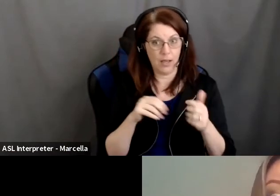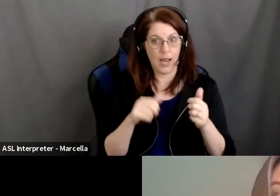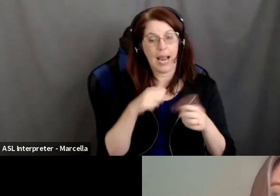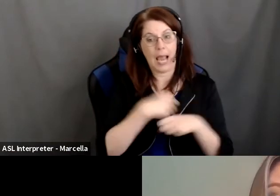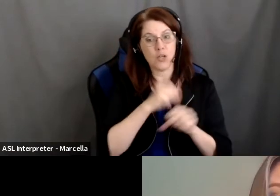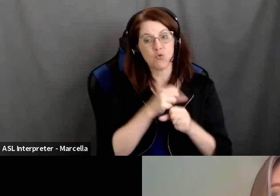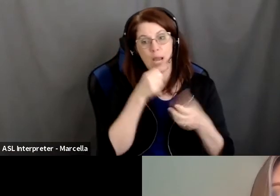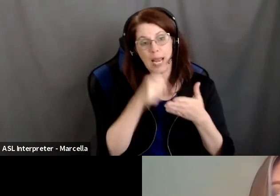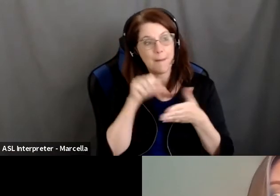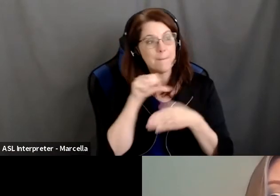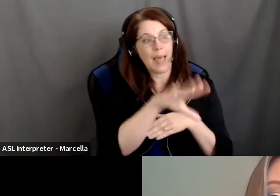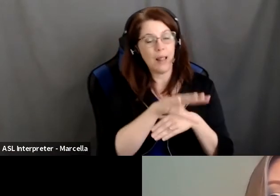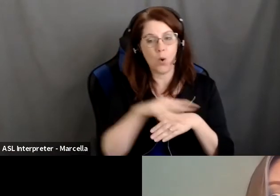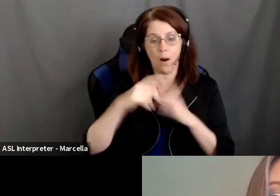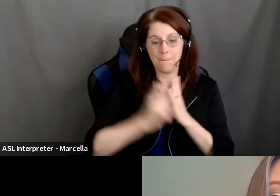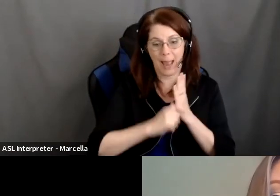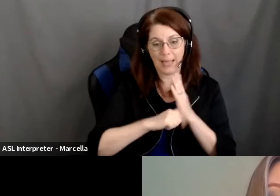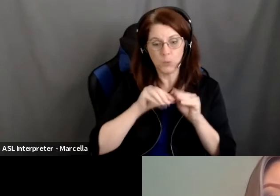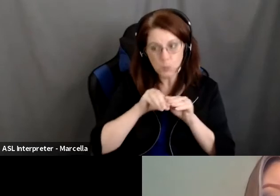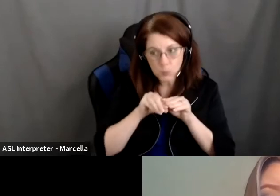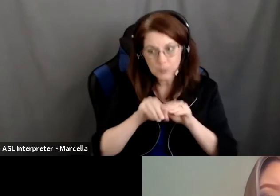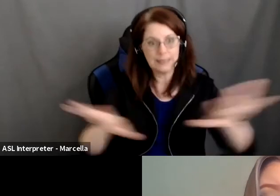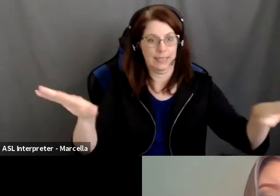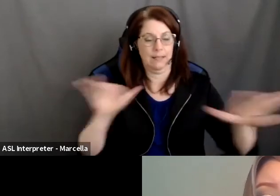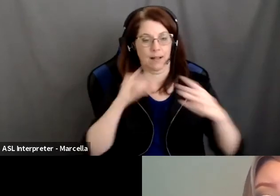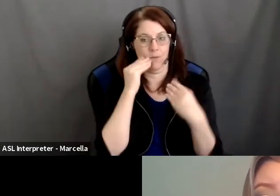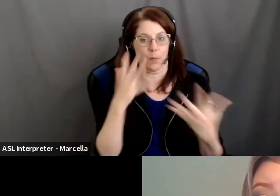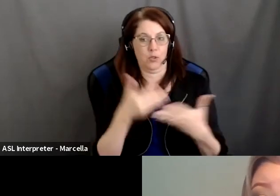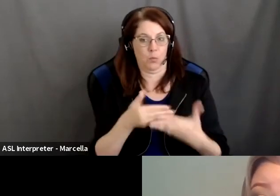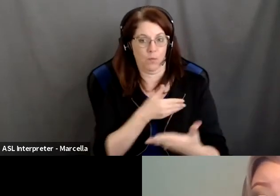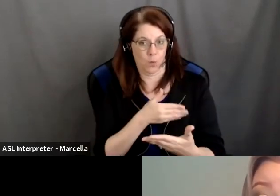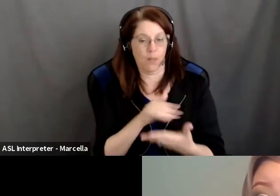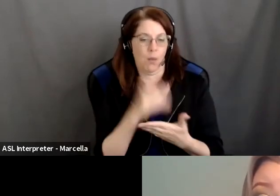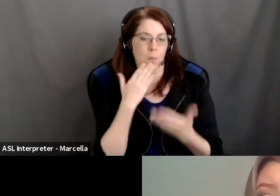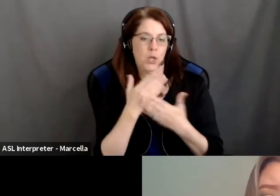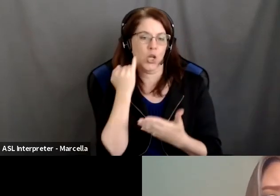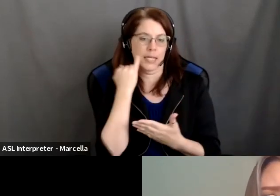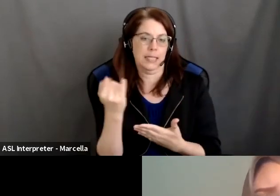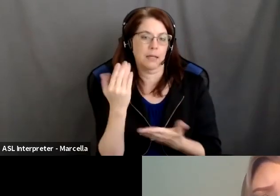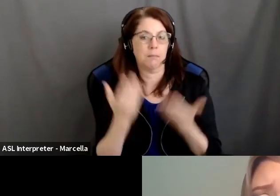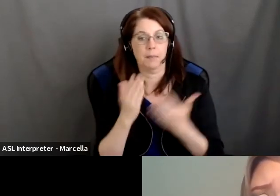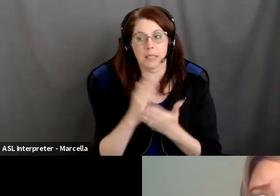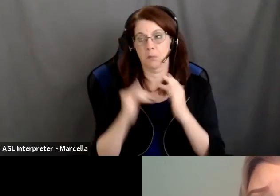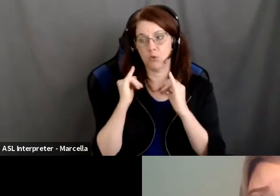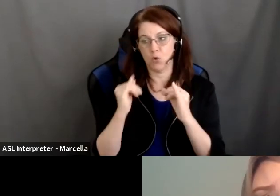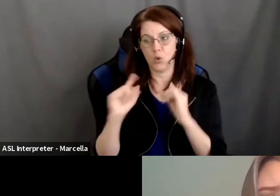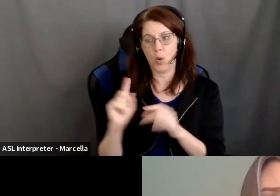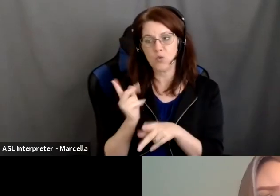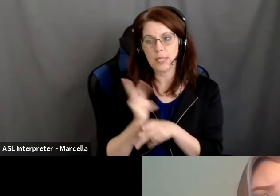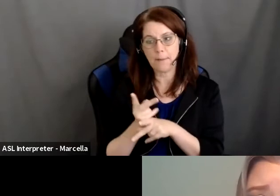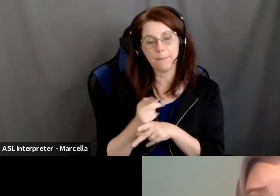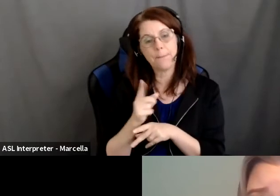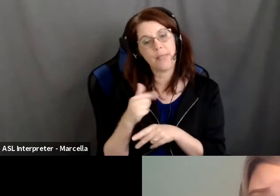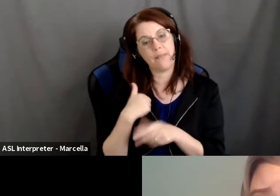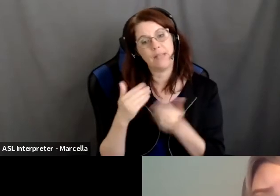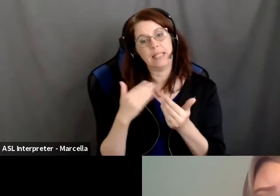or a packet to send this information out ahead of time, then that might be a good idea, and maybe some instructions on where to keep it so they can have it